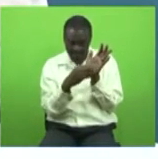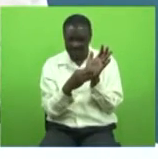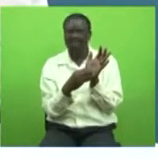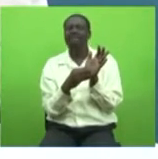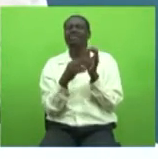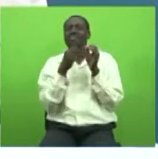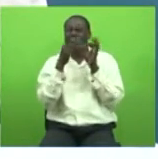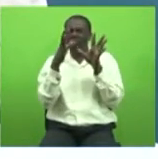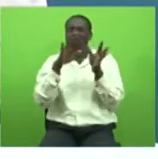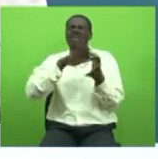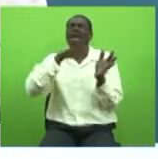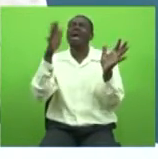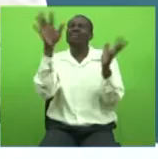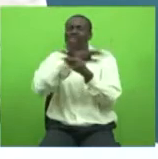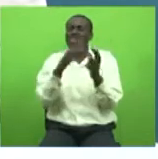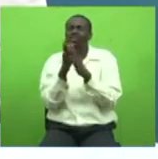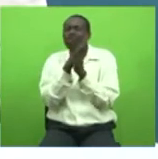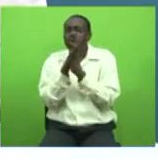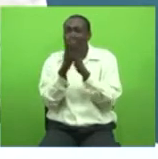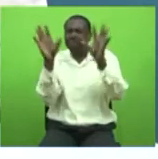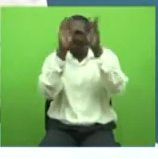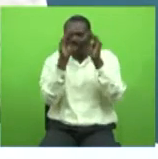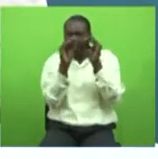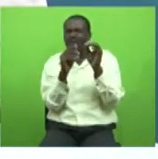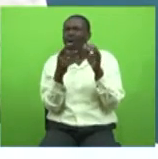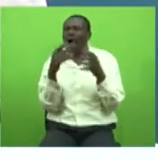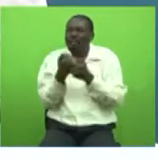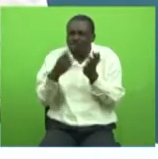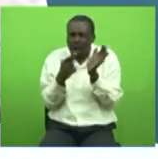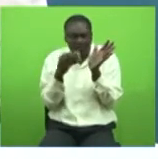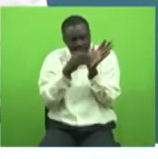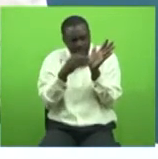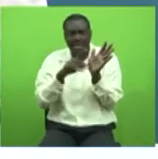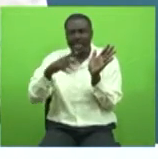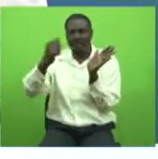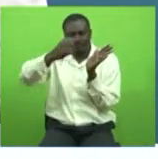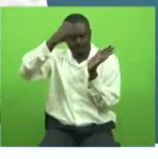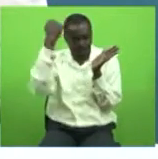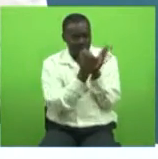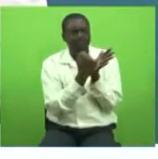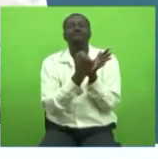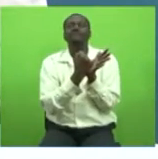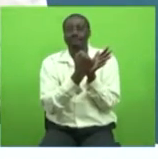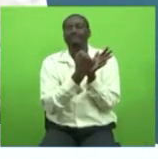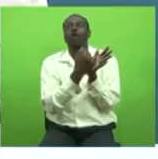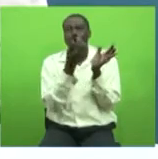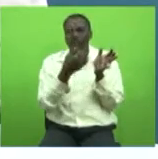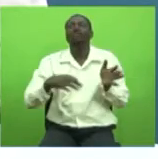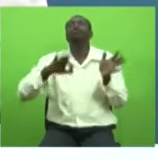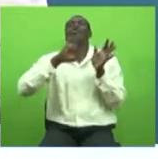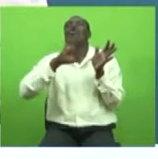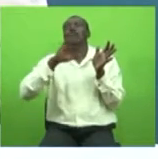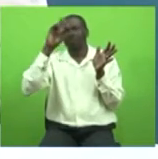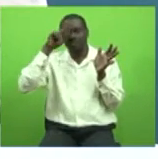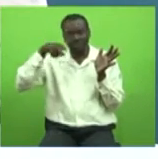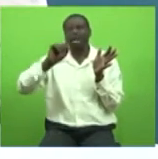alleged offense. And then it has to be stamped and signed by the sending officer. Then